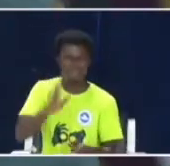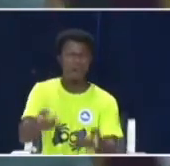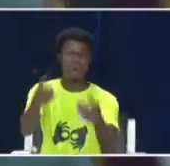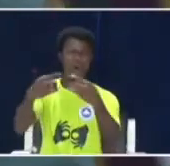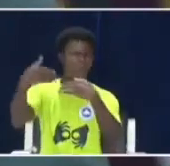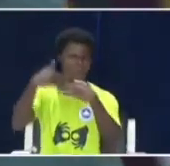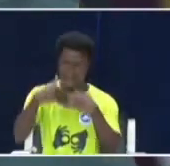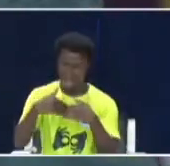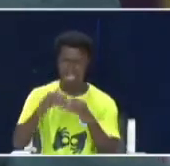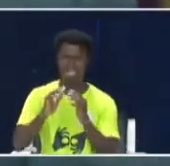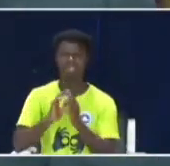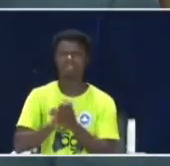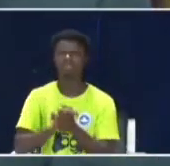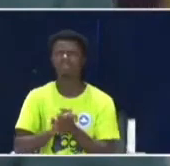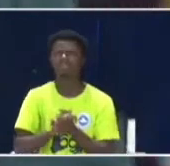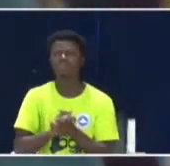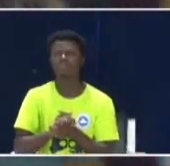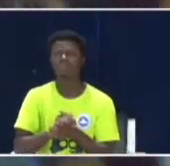never.